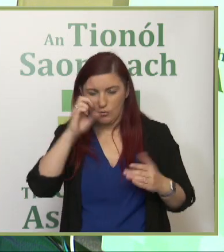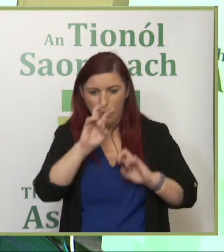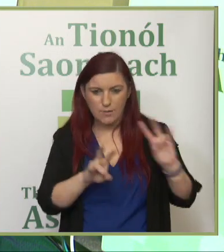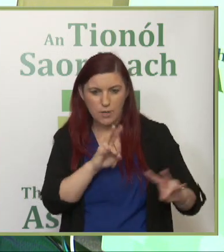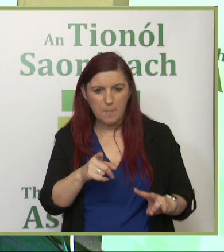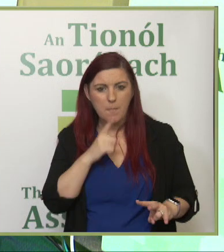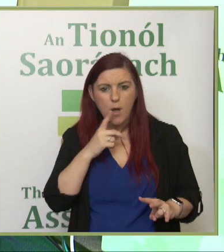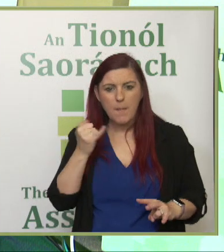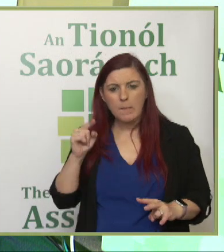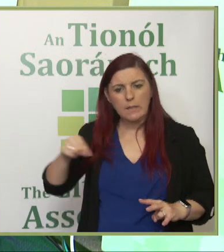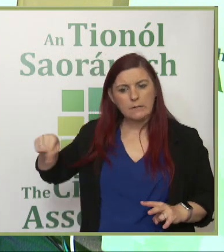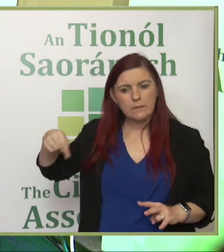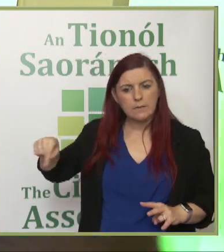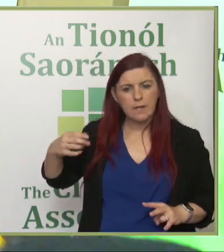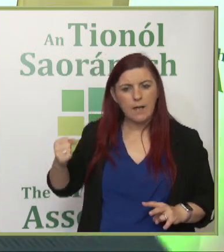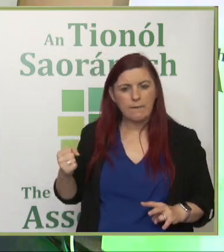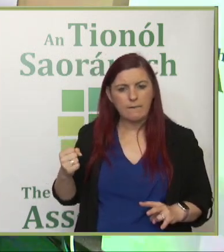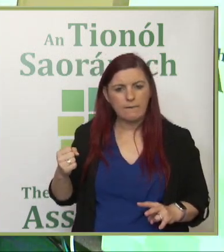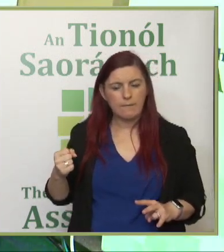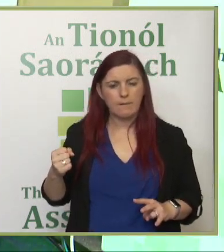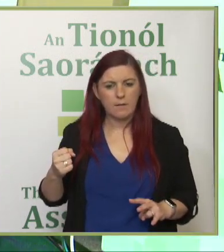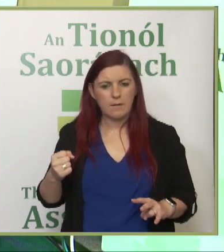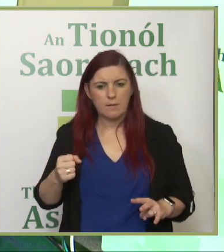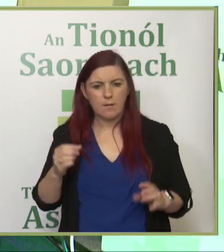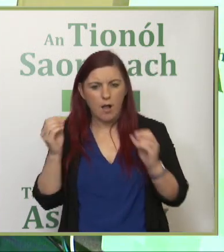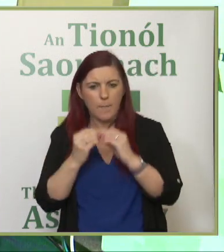might have just the whole issue of transportation as well, so maybe.